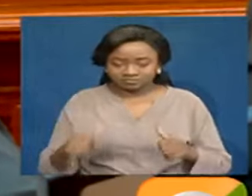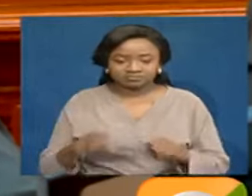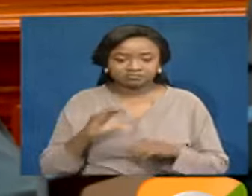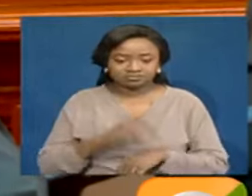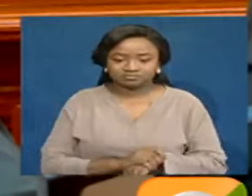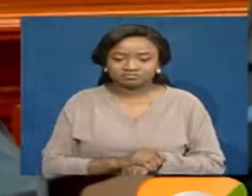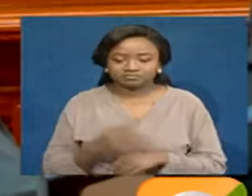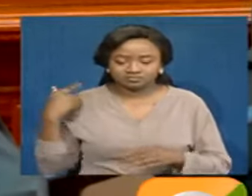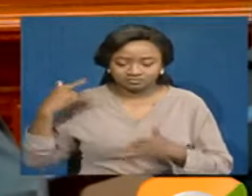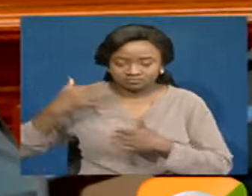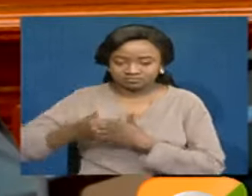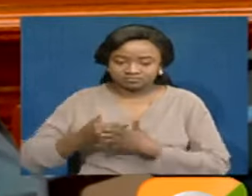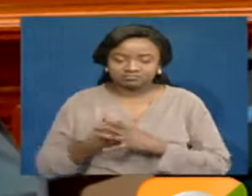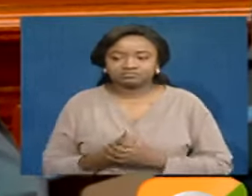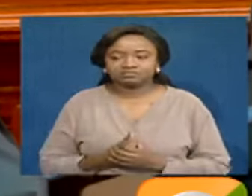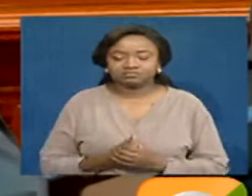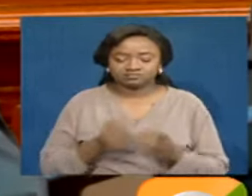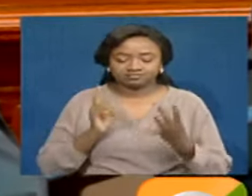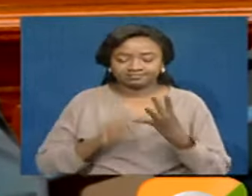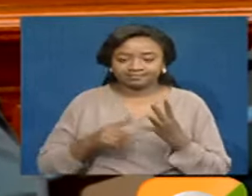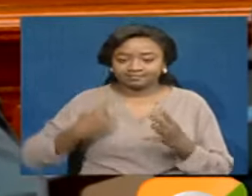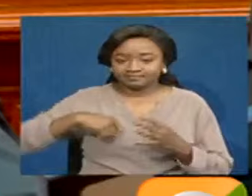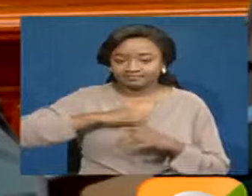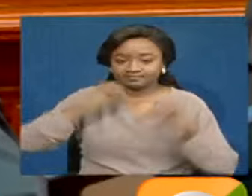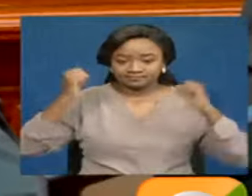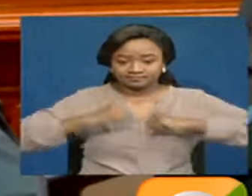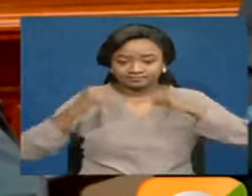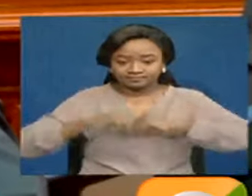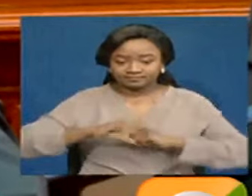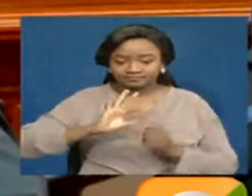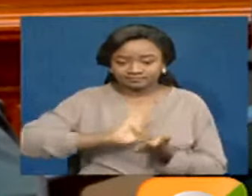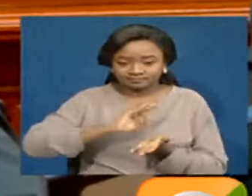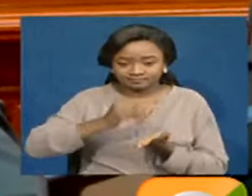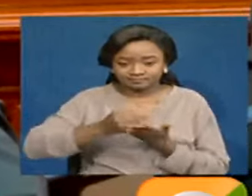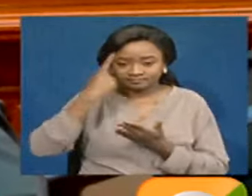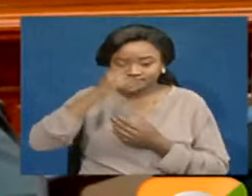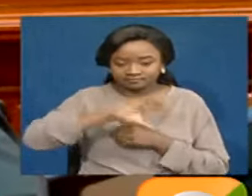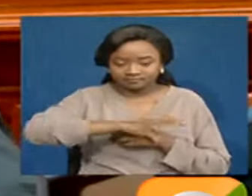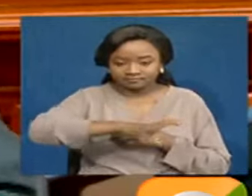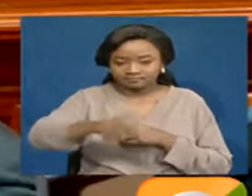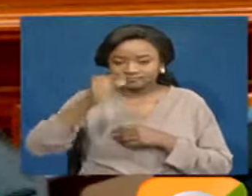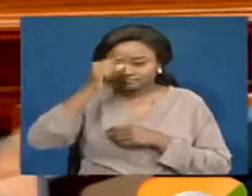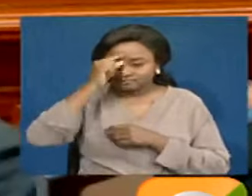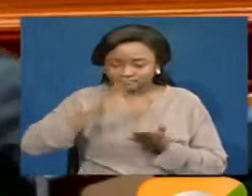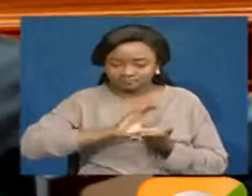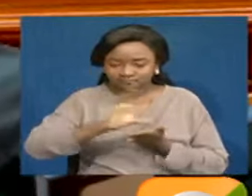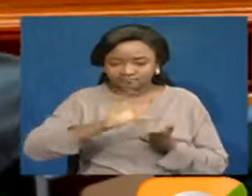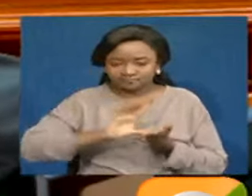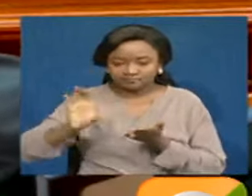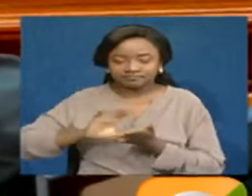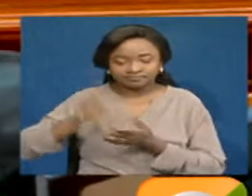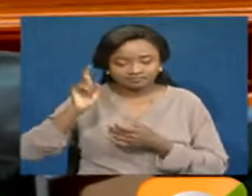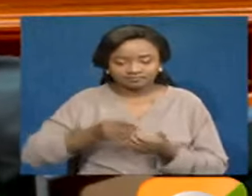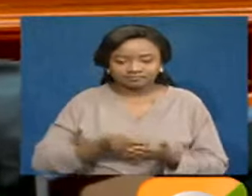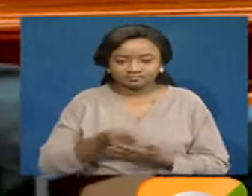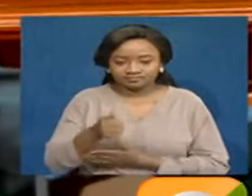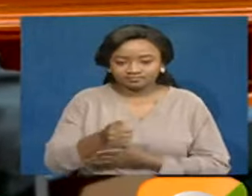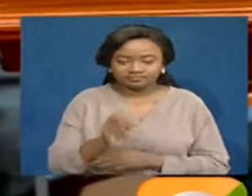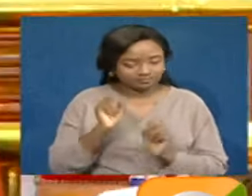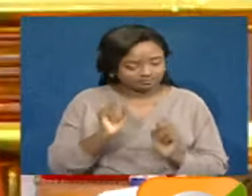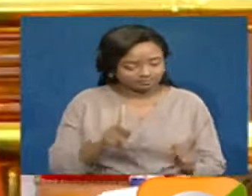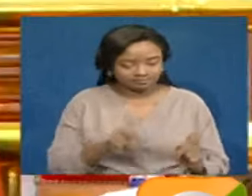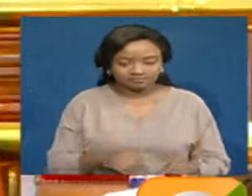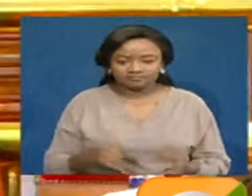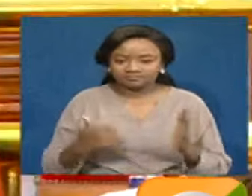paid. We agree on the funding of county government, even with additional resources. We set that aside. We are not debating on